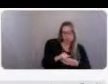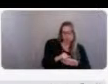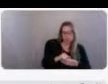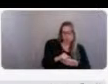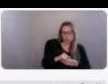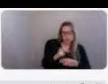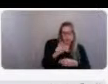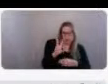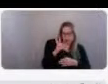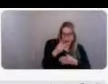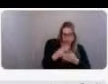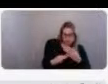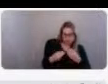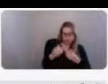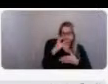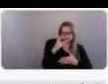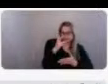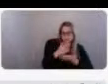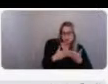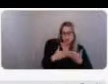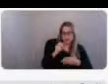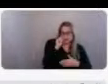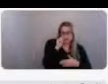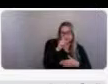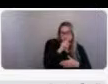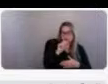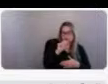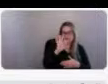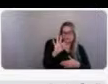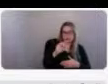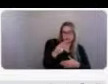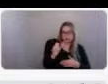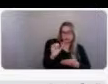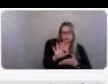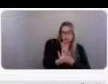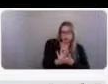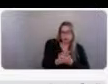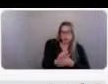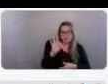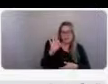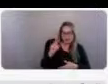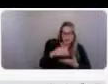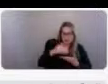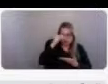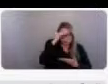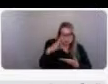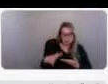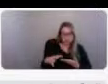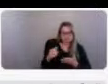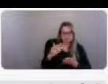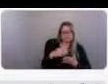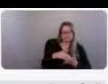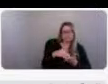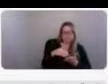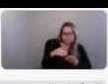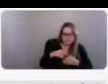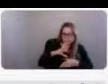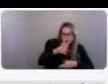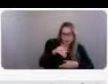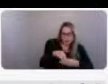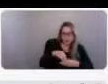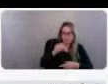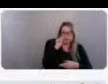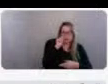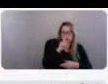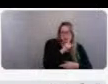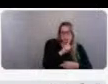parts in that region of scottsdale fountain hill school or satan hill students often participate in the scottsdale school